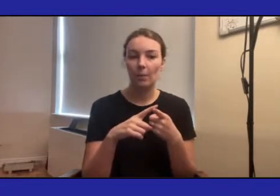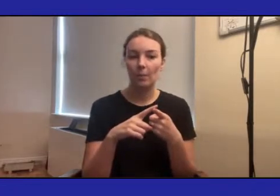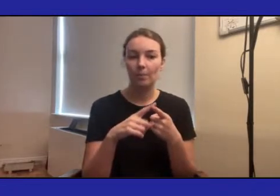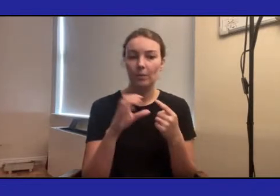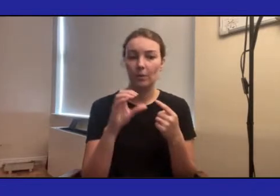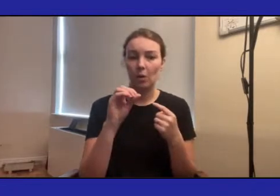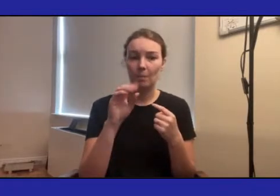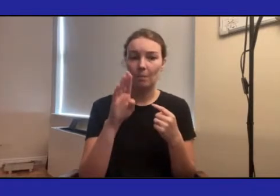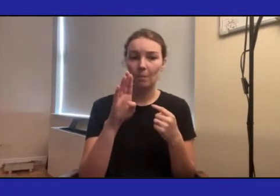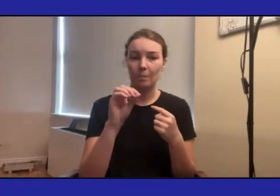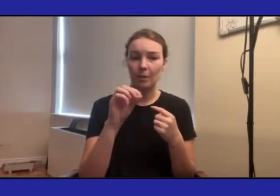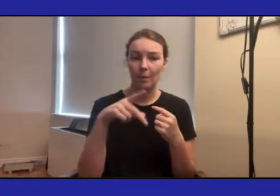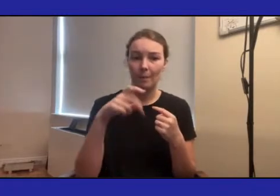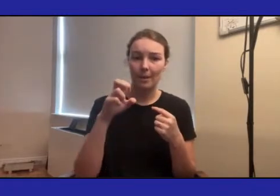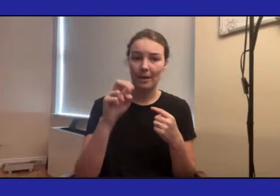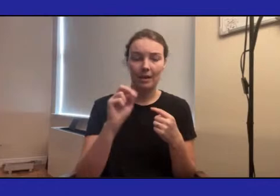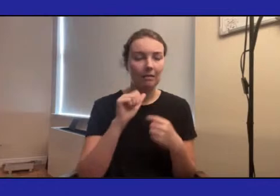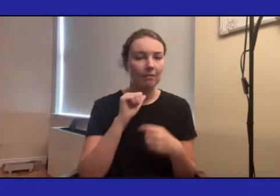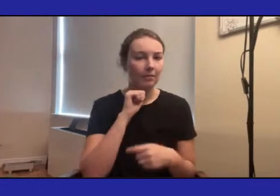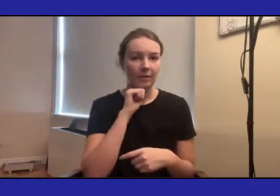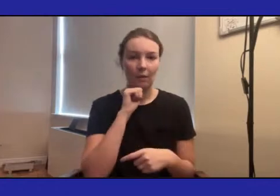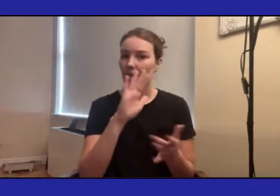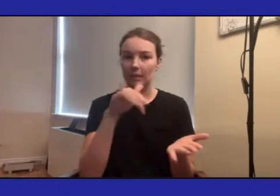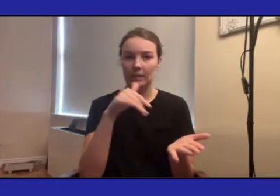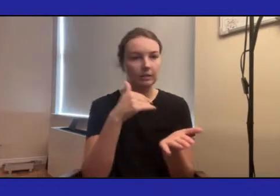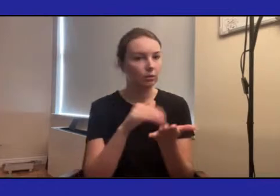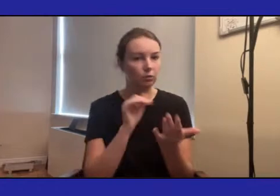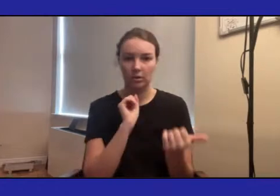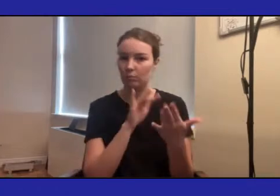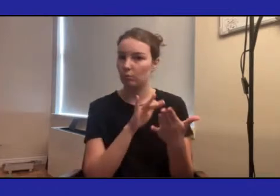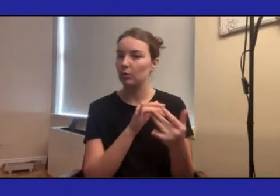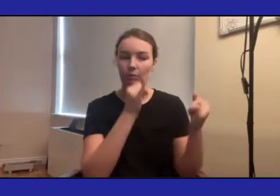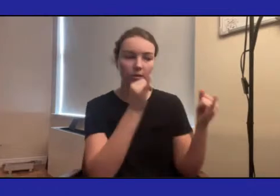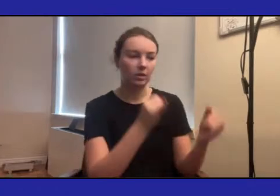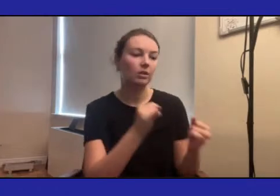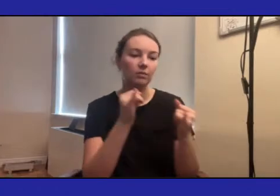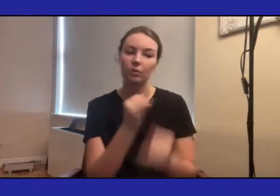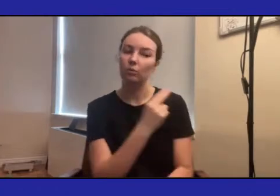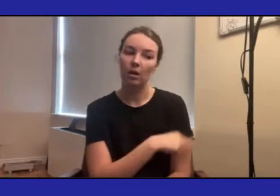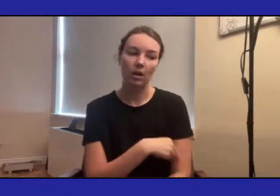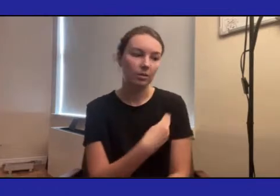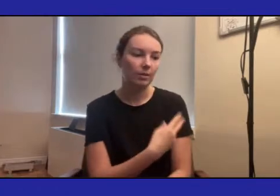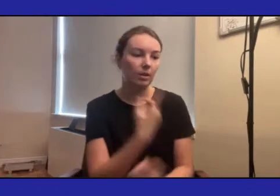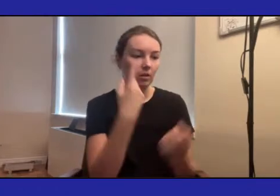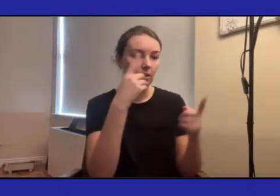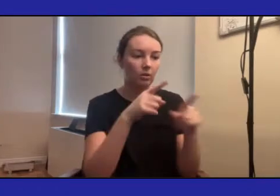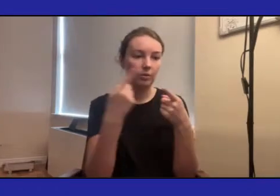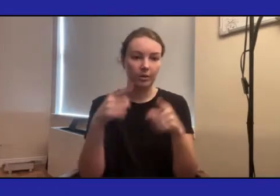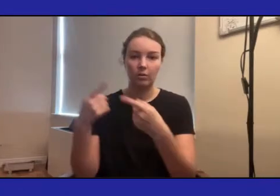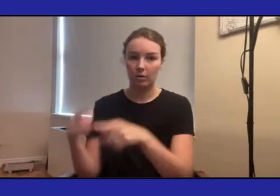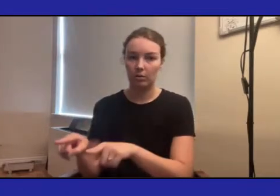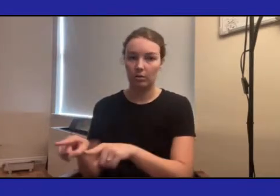approach. That was individual hospitals Went to the making same. those agreements. And